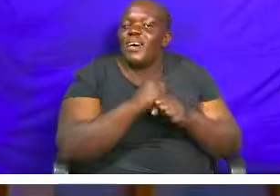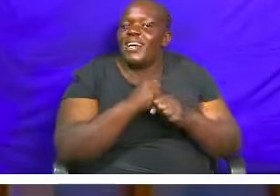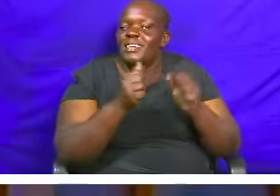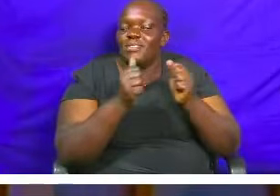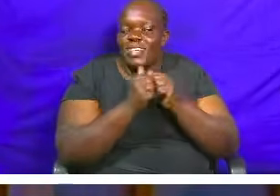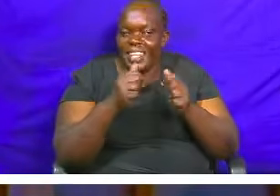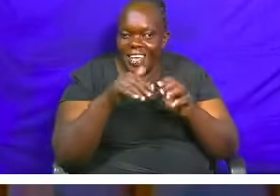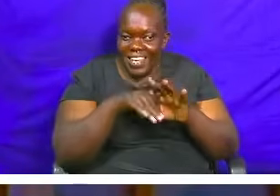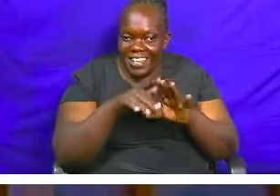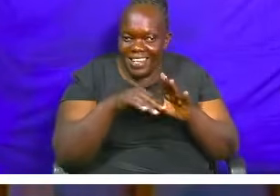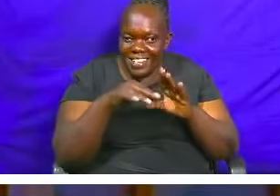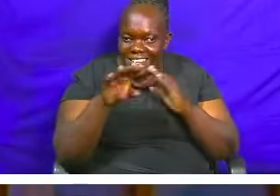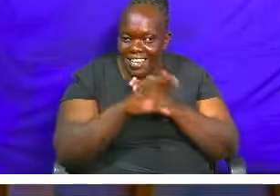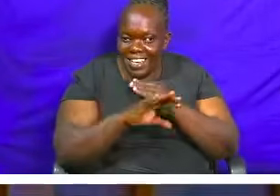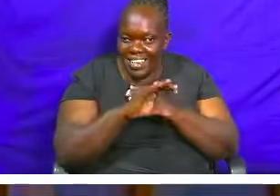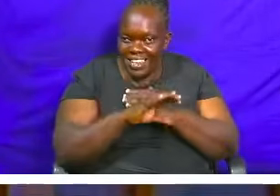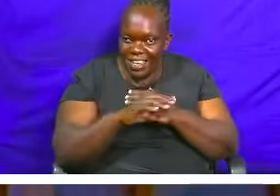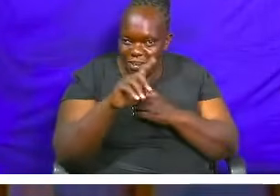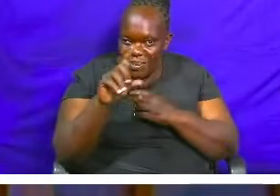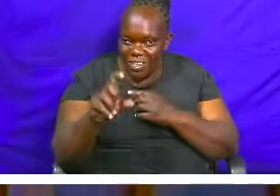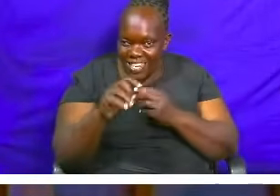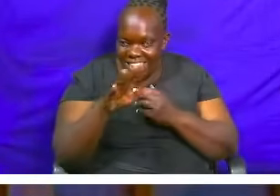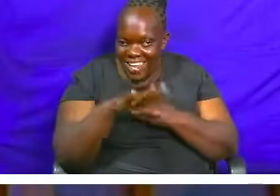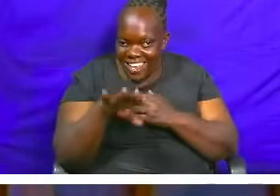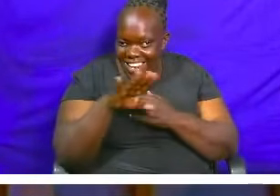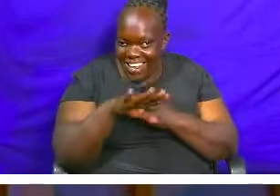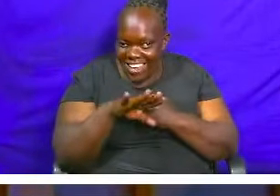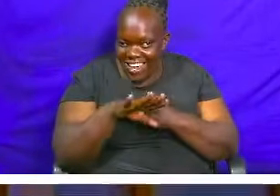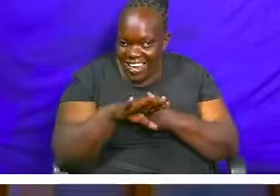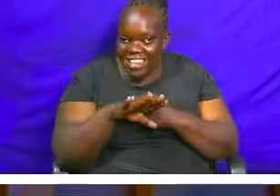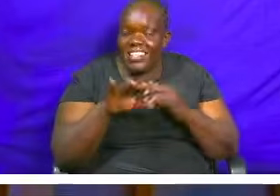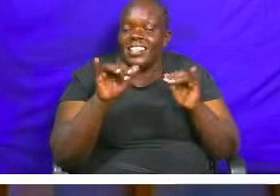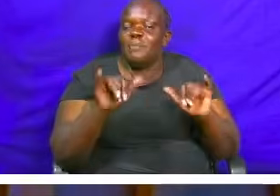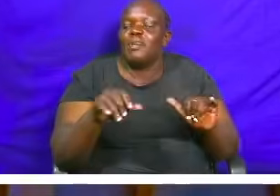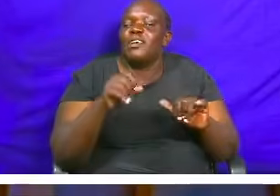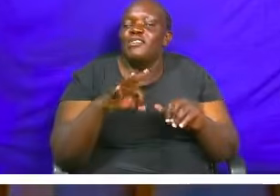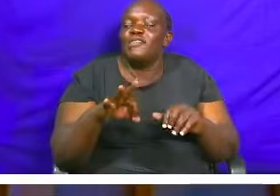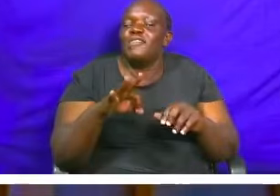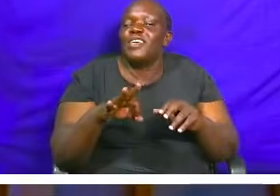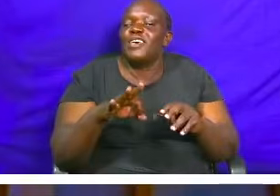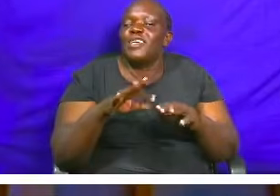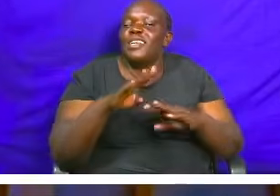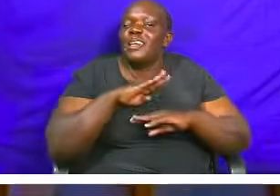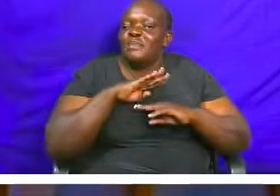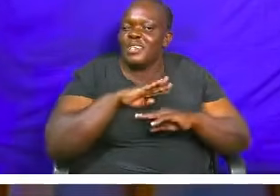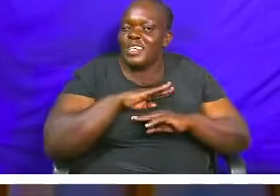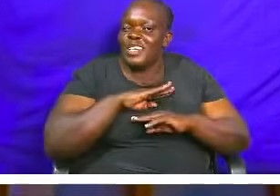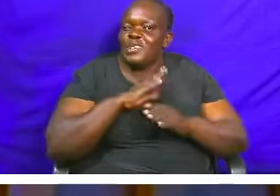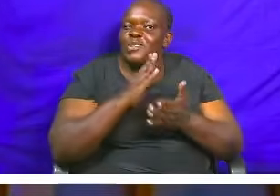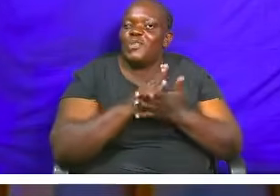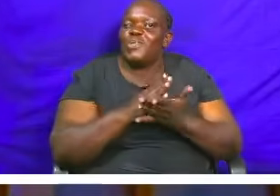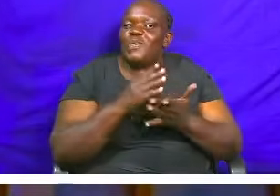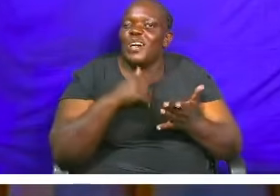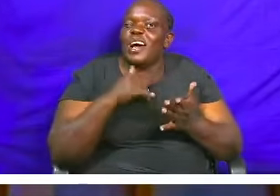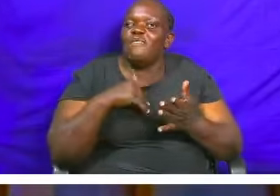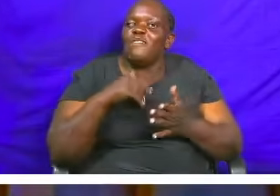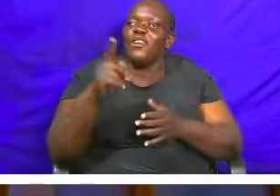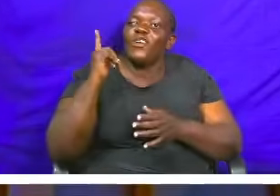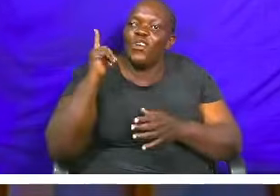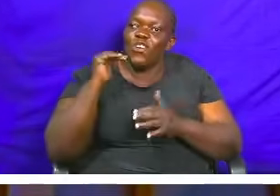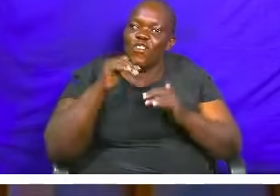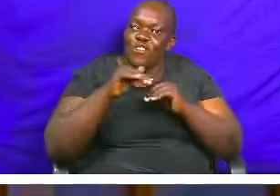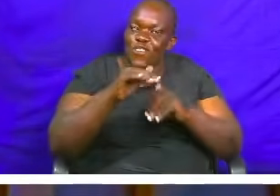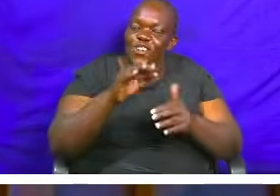is scientific. On the question of the stabilization or the subsidy, we have a legal notice and we have a